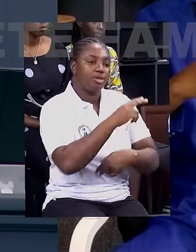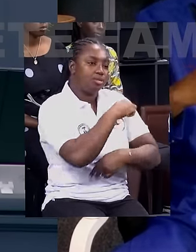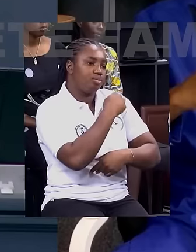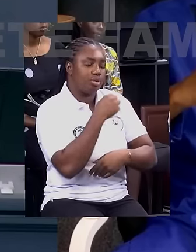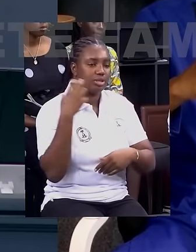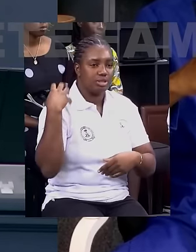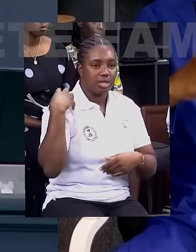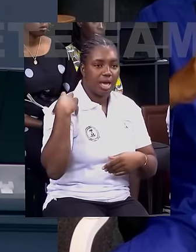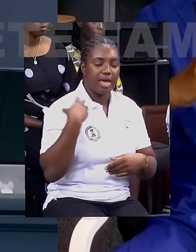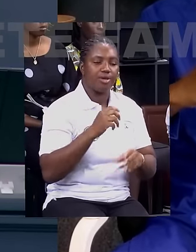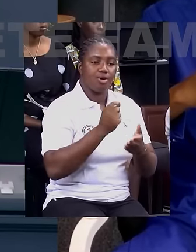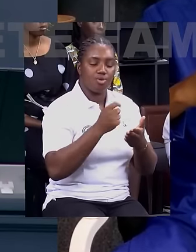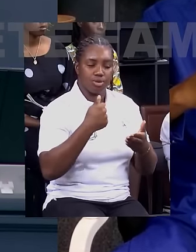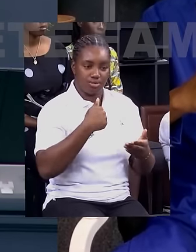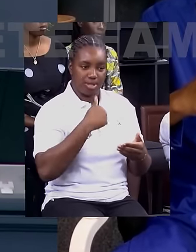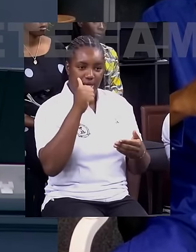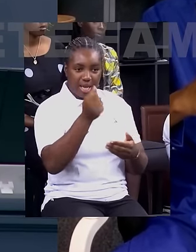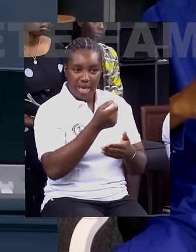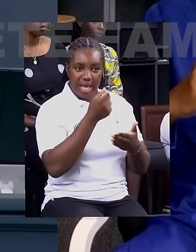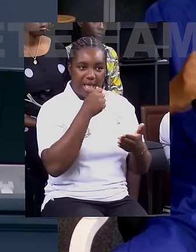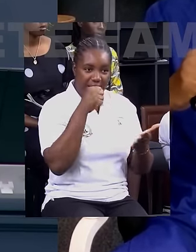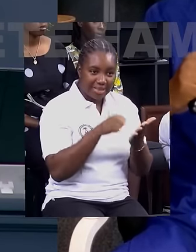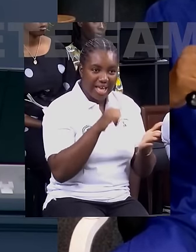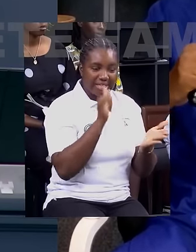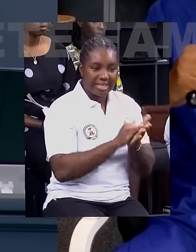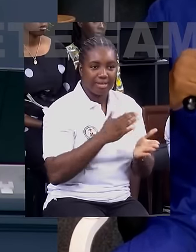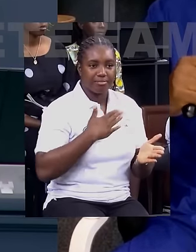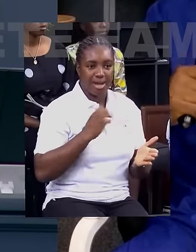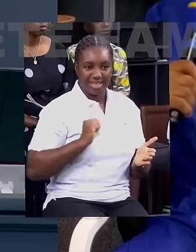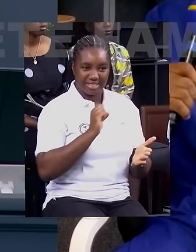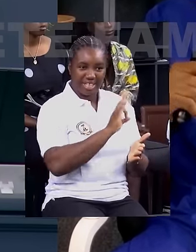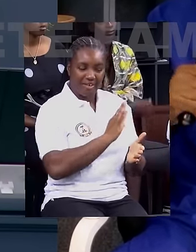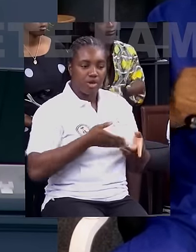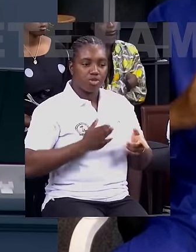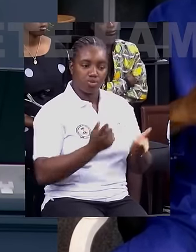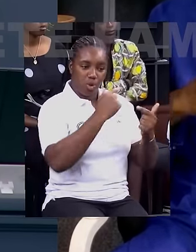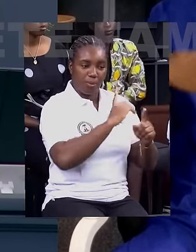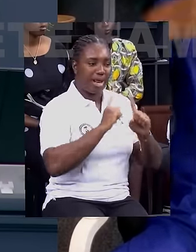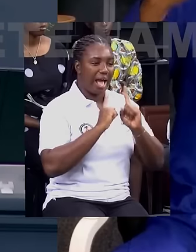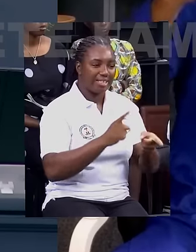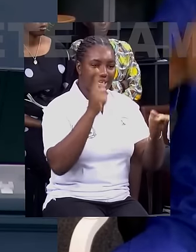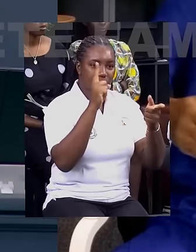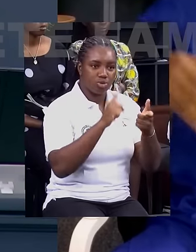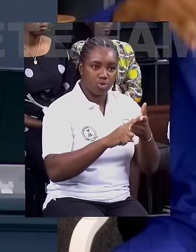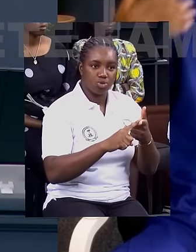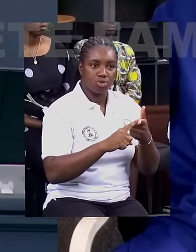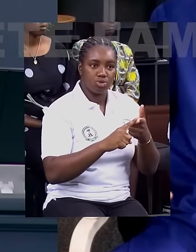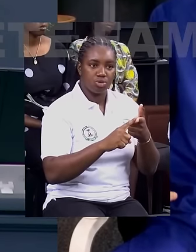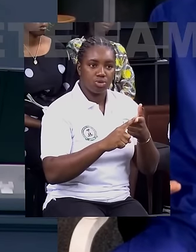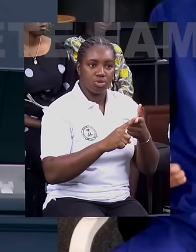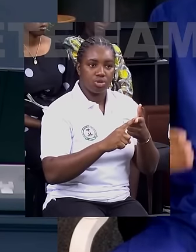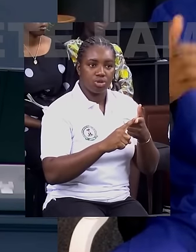my staff should come and answer to a petition against us that we remove kidney from a